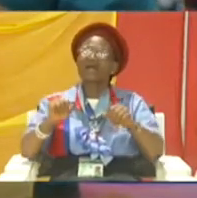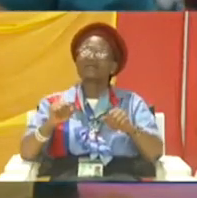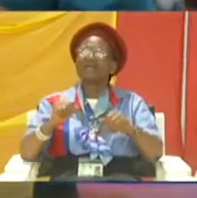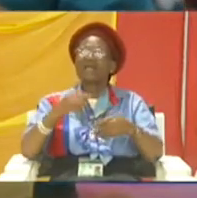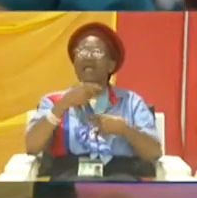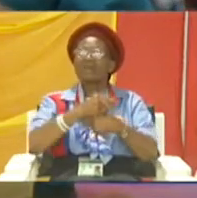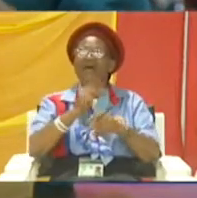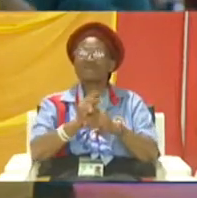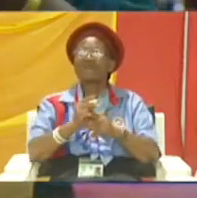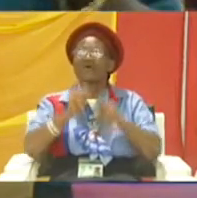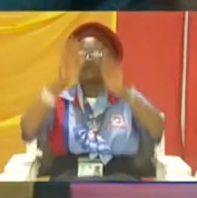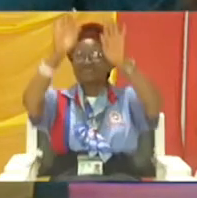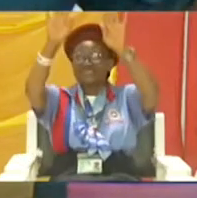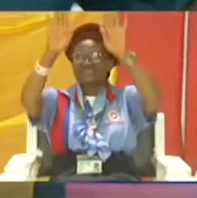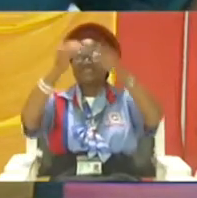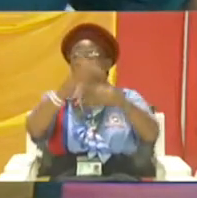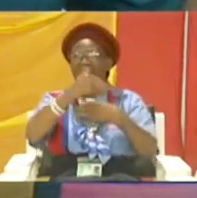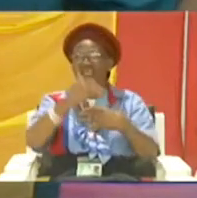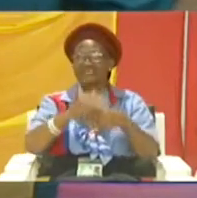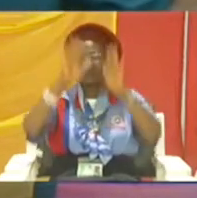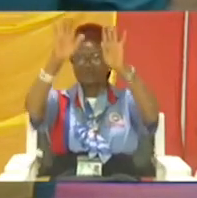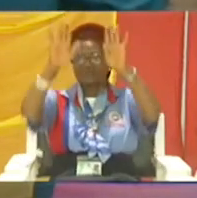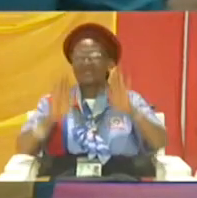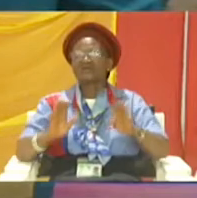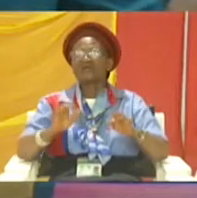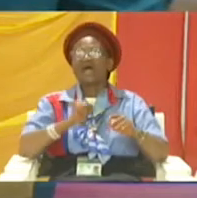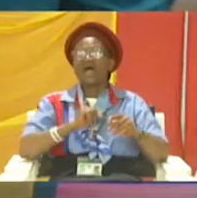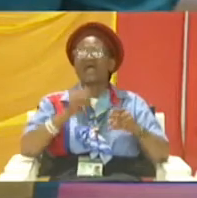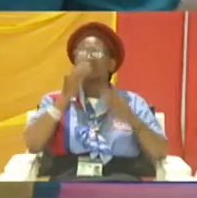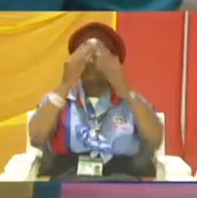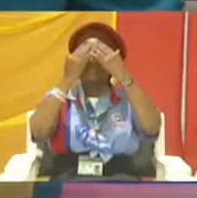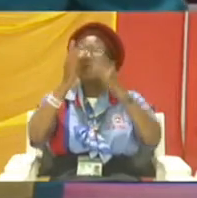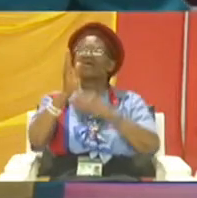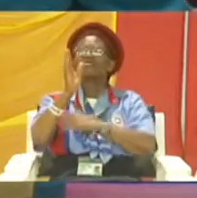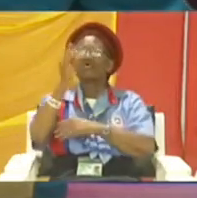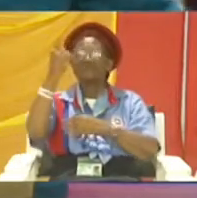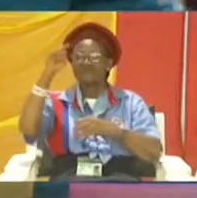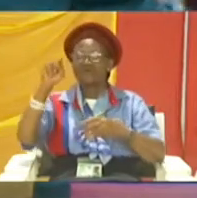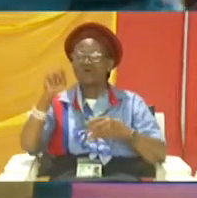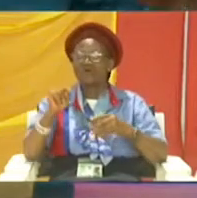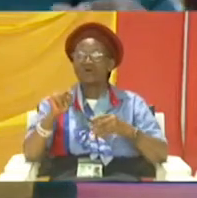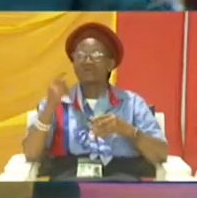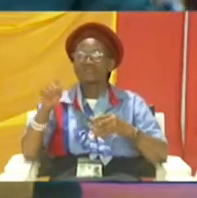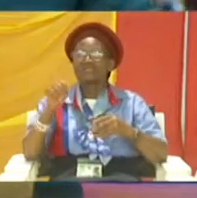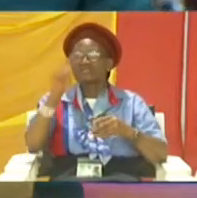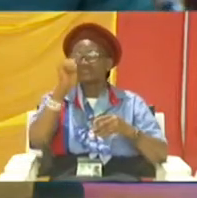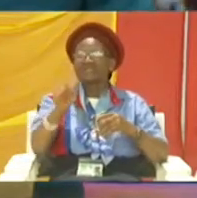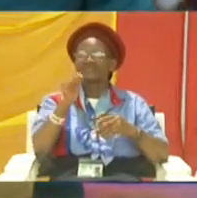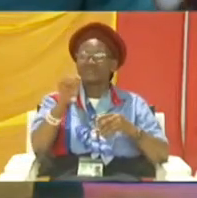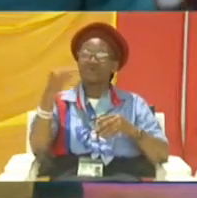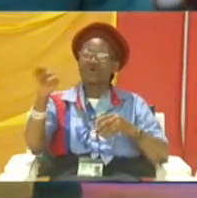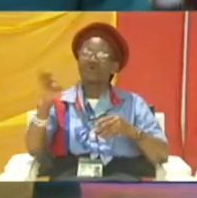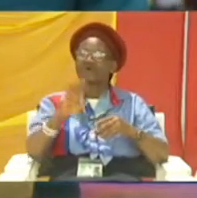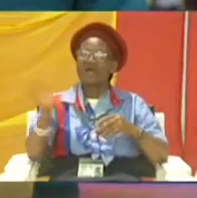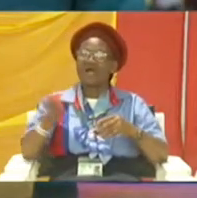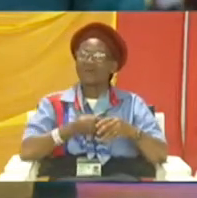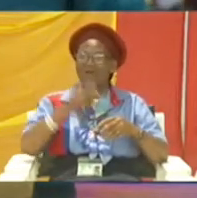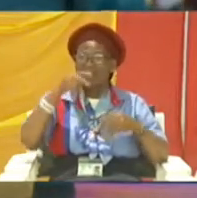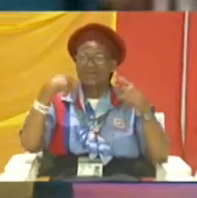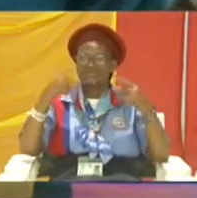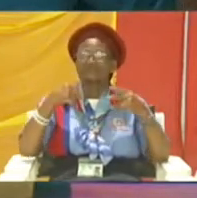miracles. I thank God for the testimony of our pastor from Canada. I